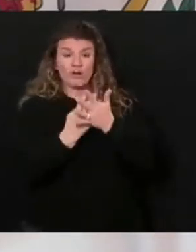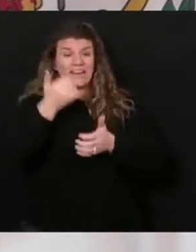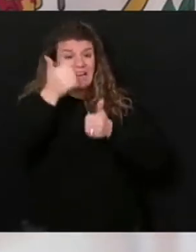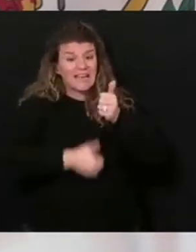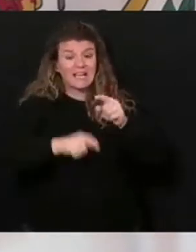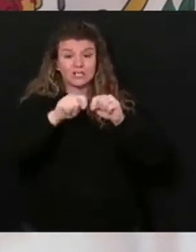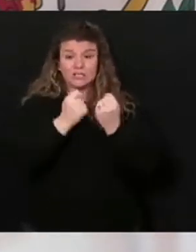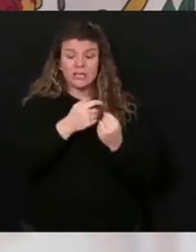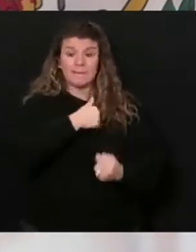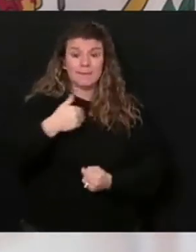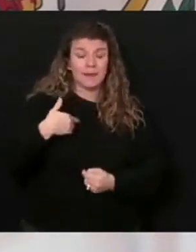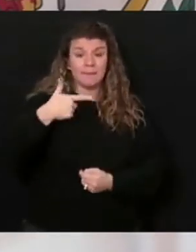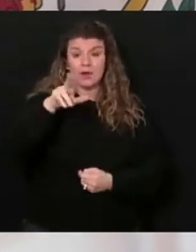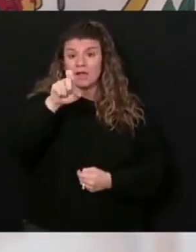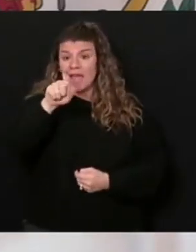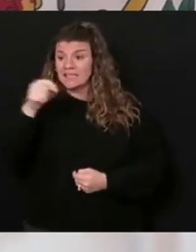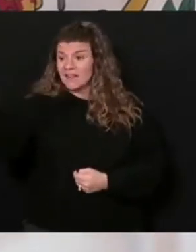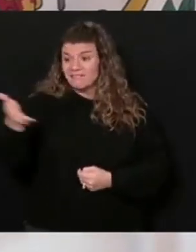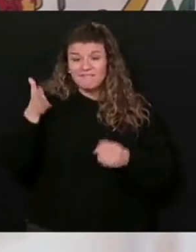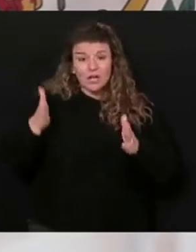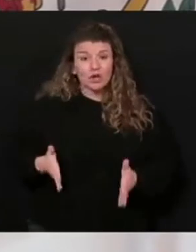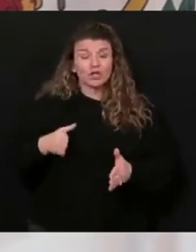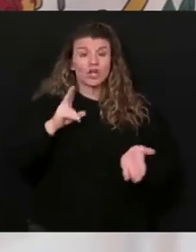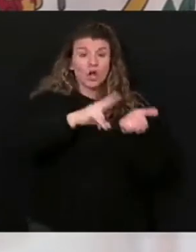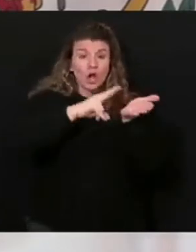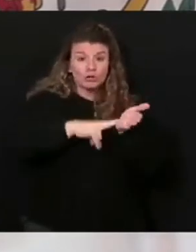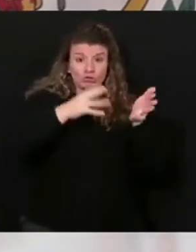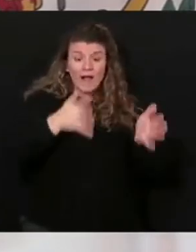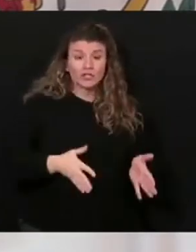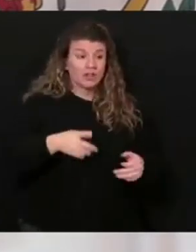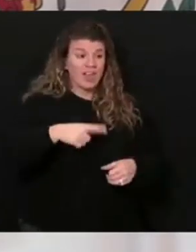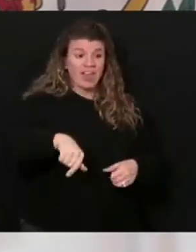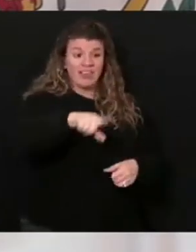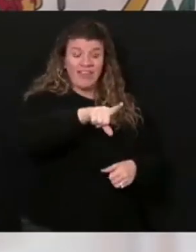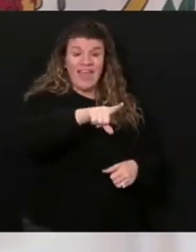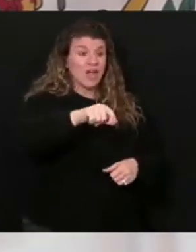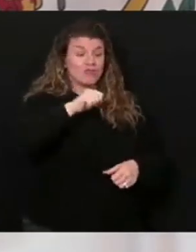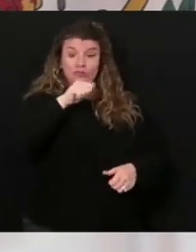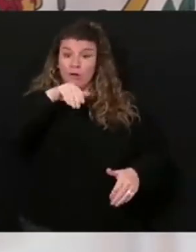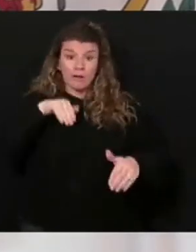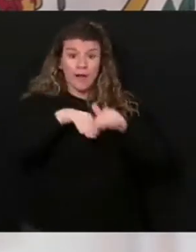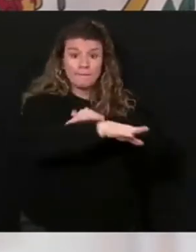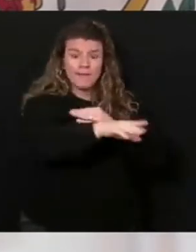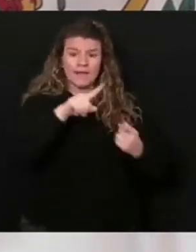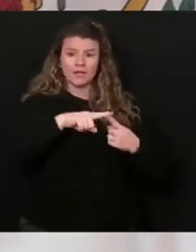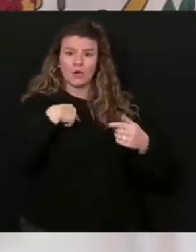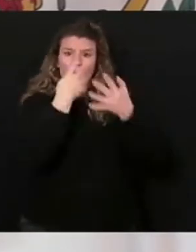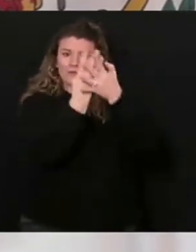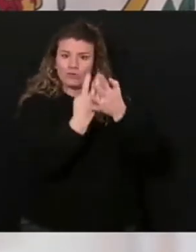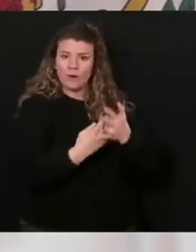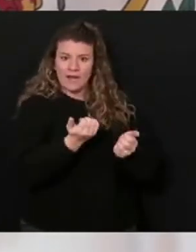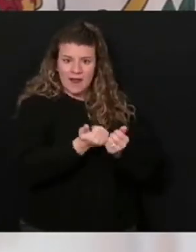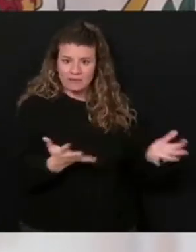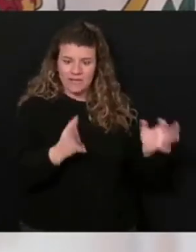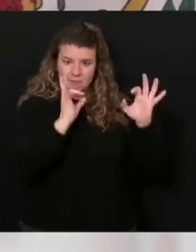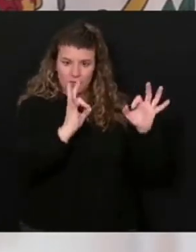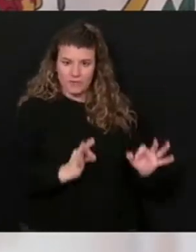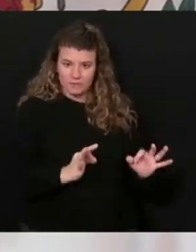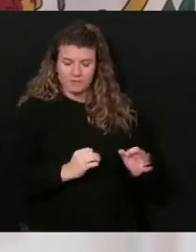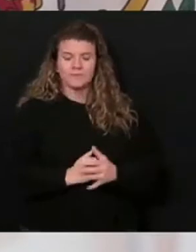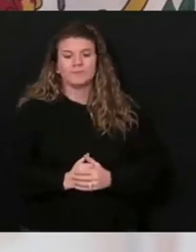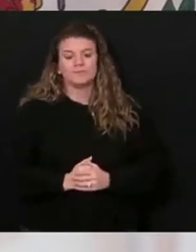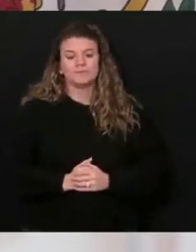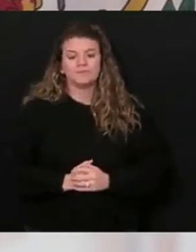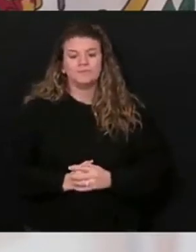guests, vendors, and contractors before they're allowed to enter the resort property.